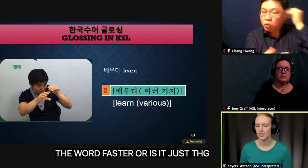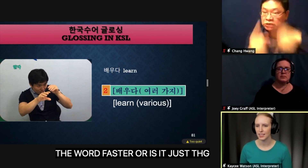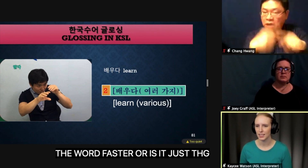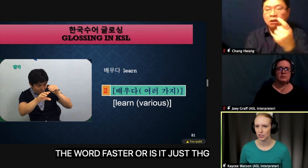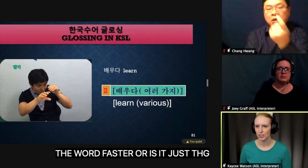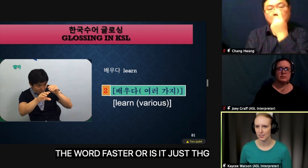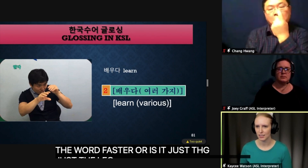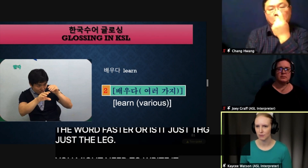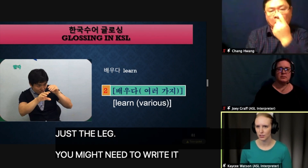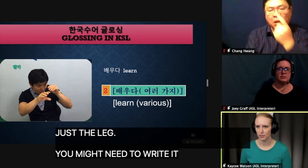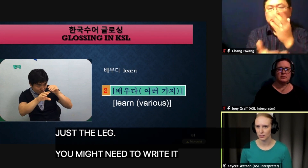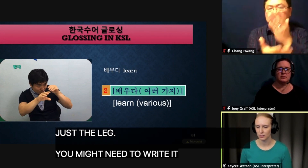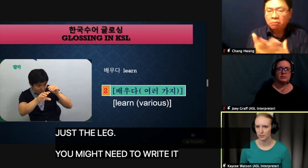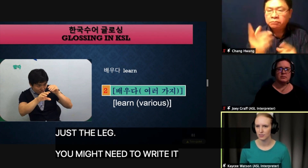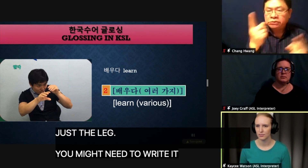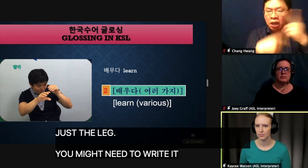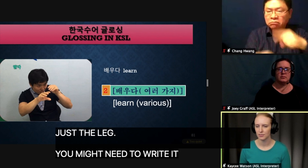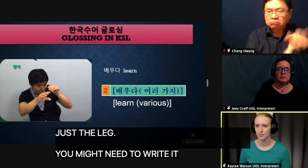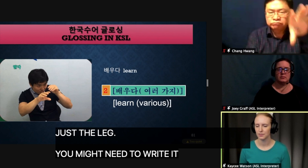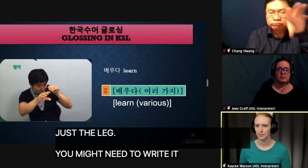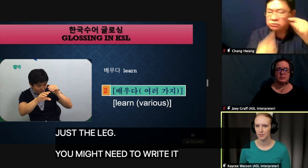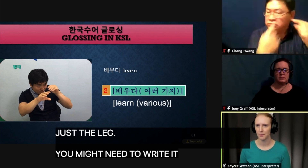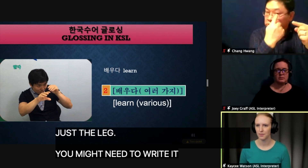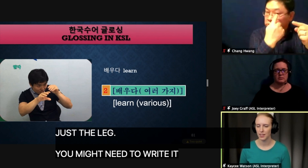Right, American Sign Language, that's the sign for learn.